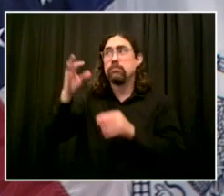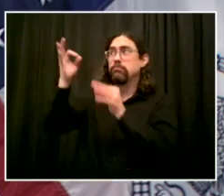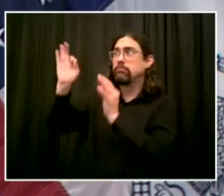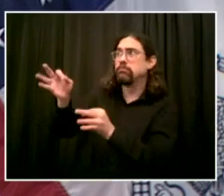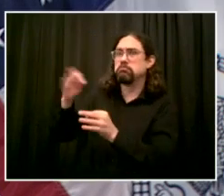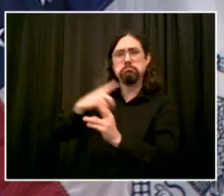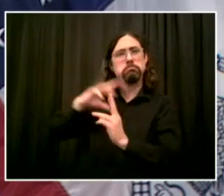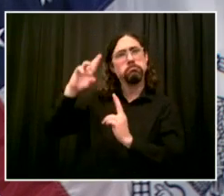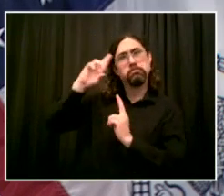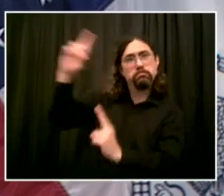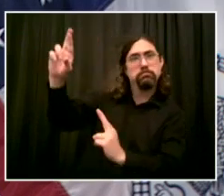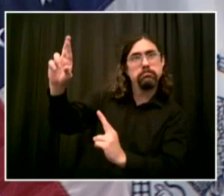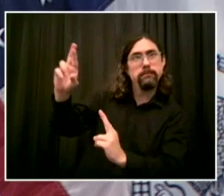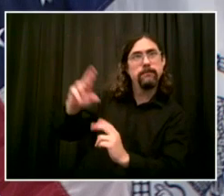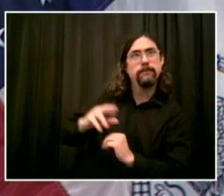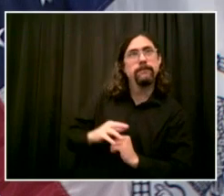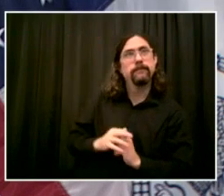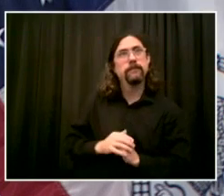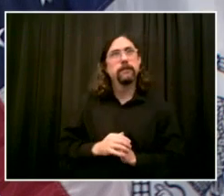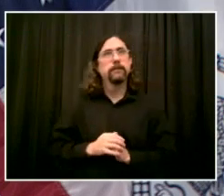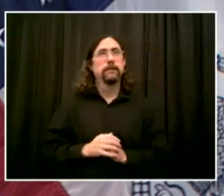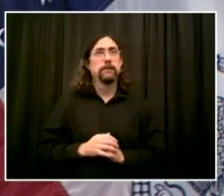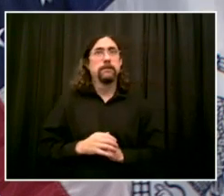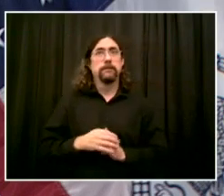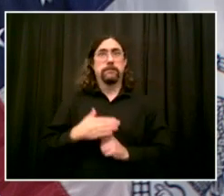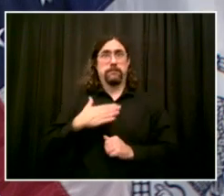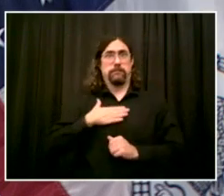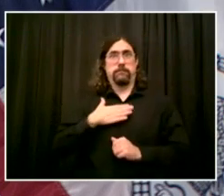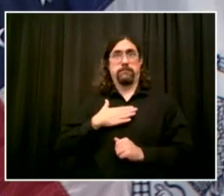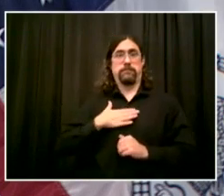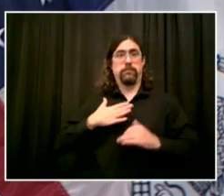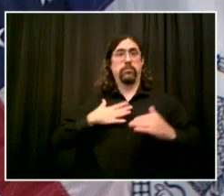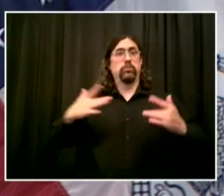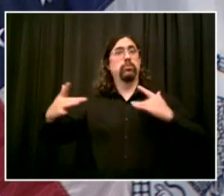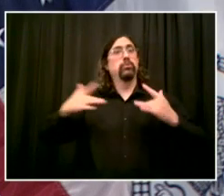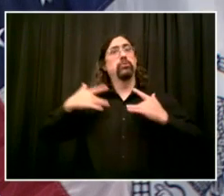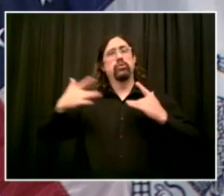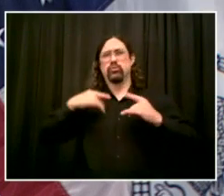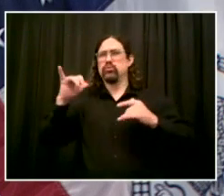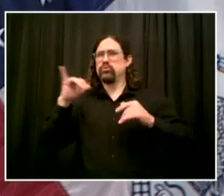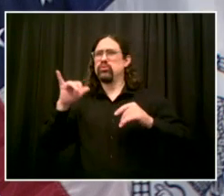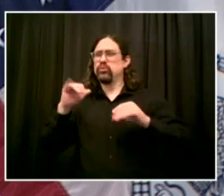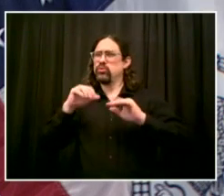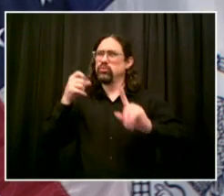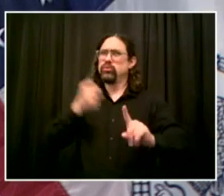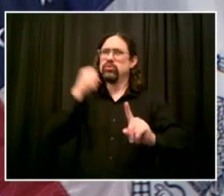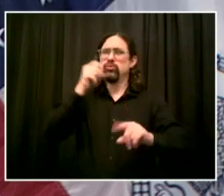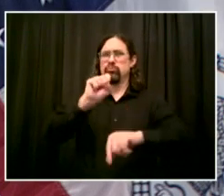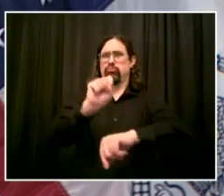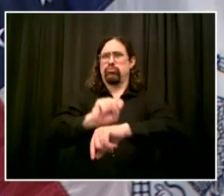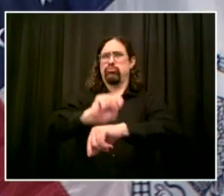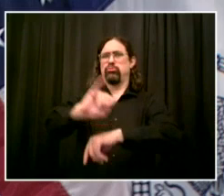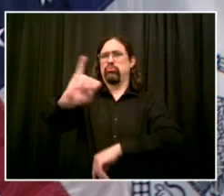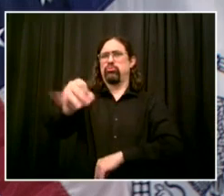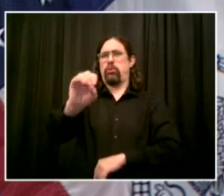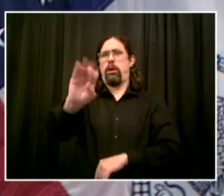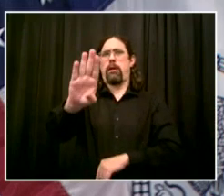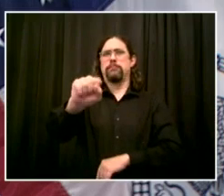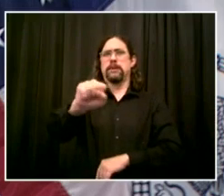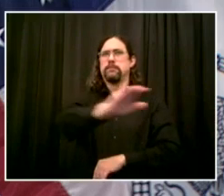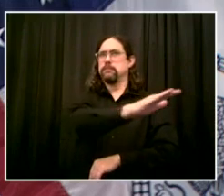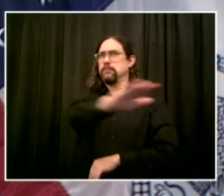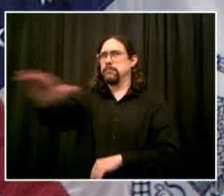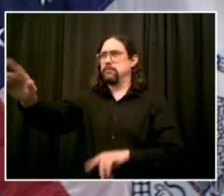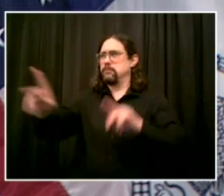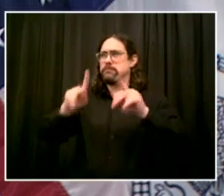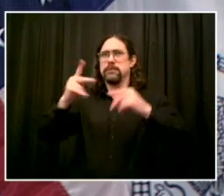concern. But what I want to emphasize is, overwhelmingly, restaurants and